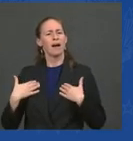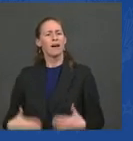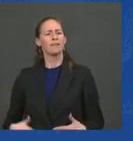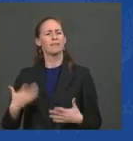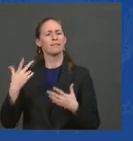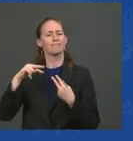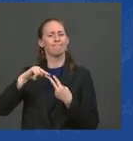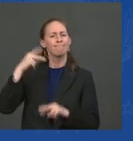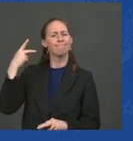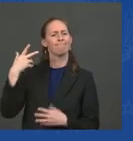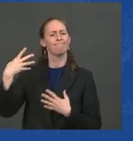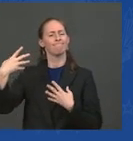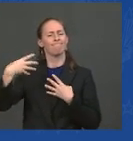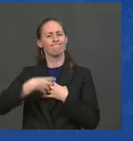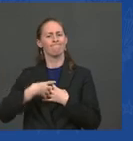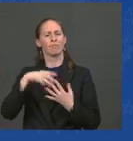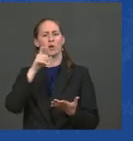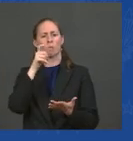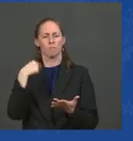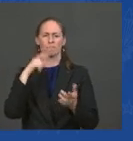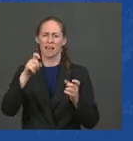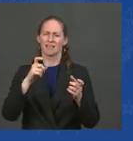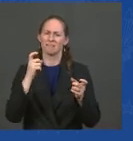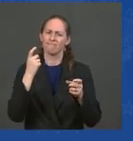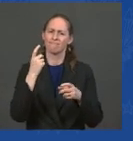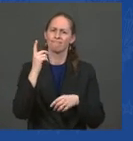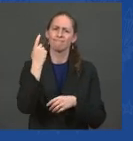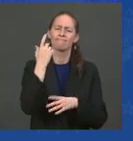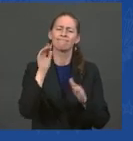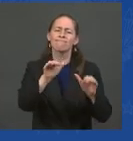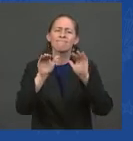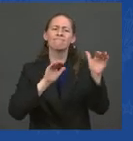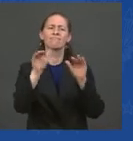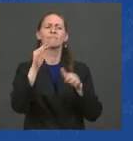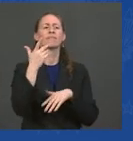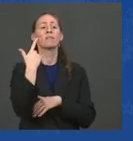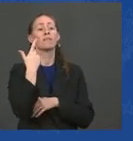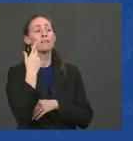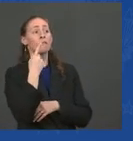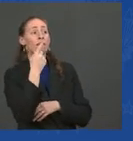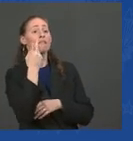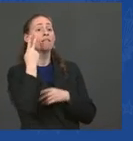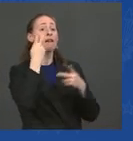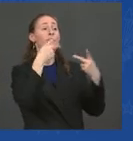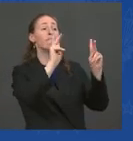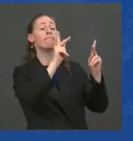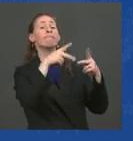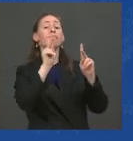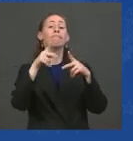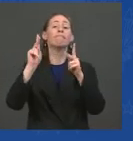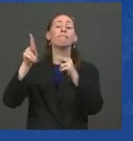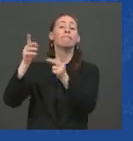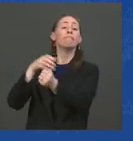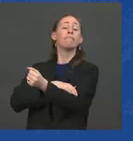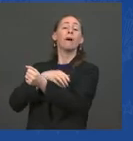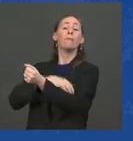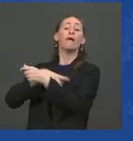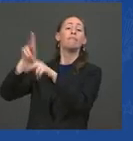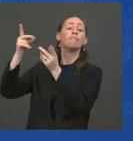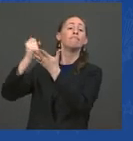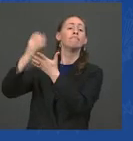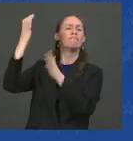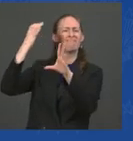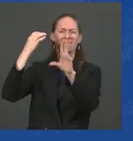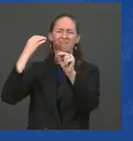sacrificed to ensure the rights are not reserved to just the wealthy or the powerful. They're God-given inheritance of every person